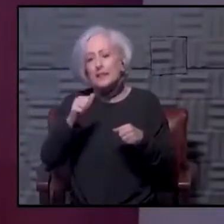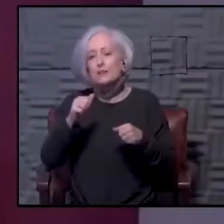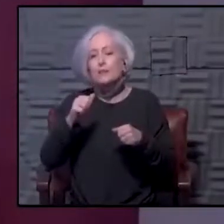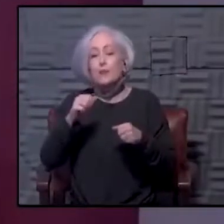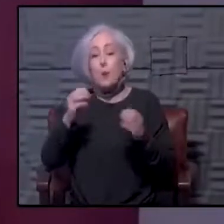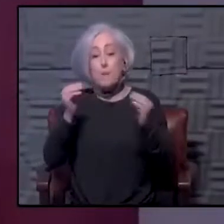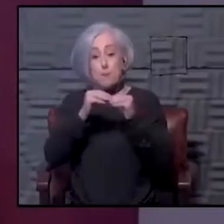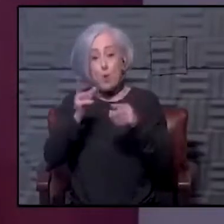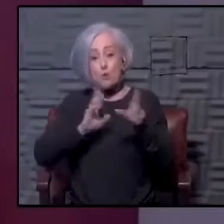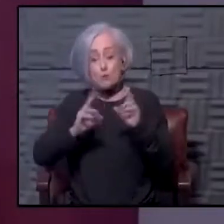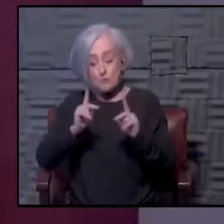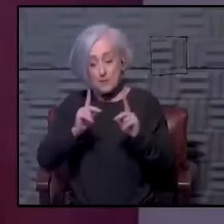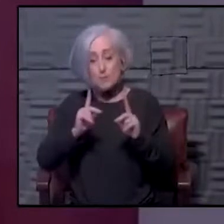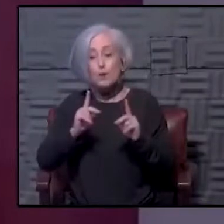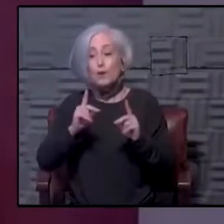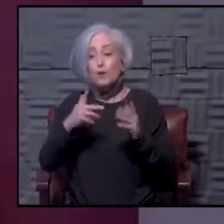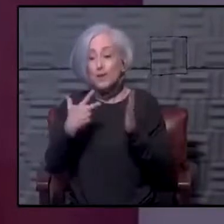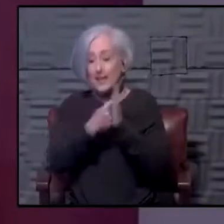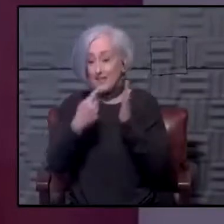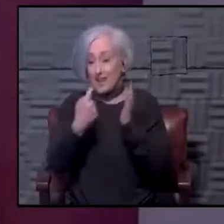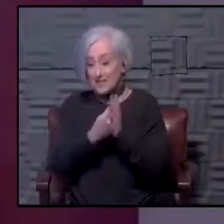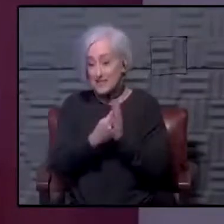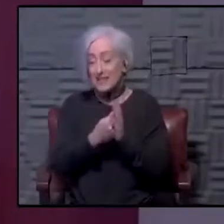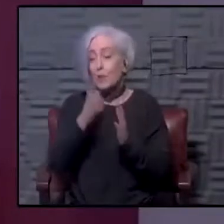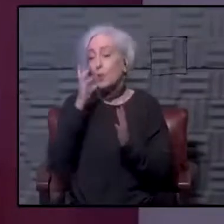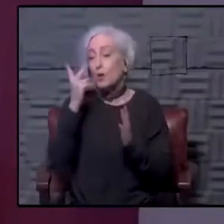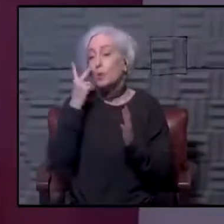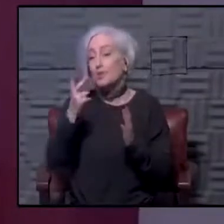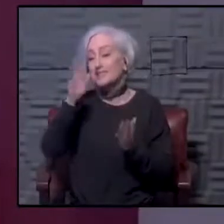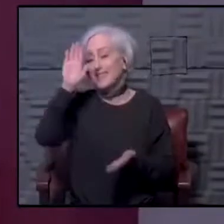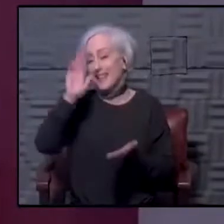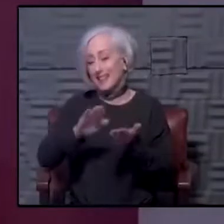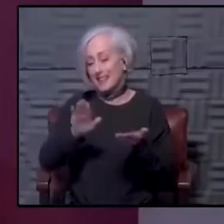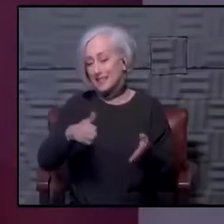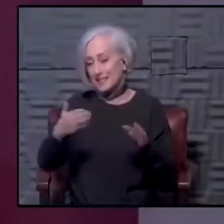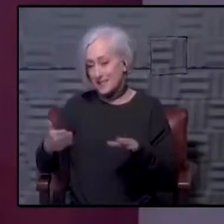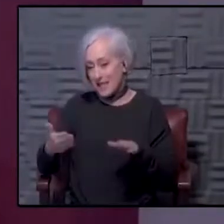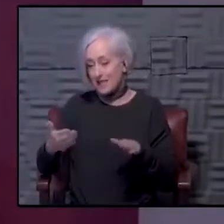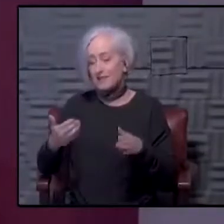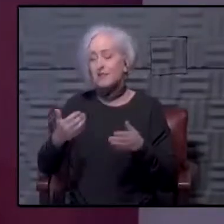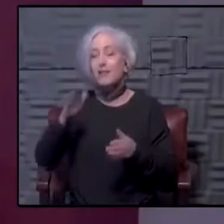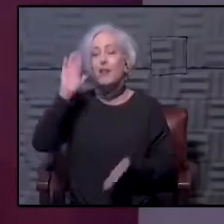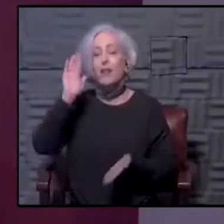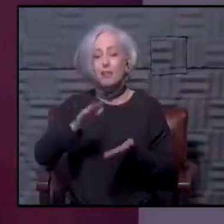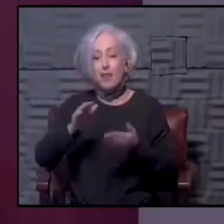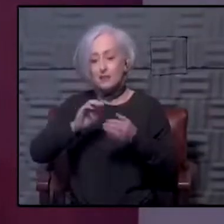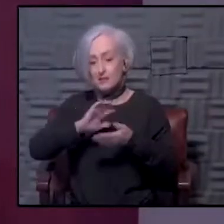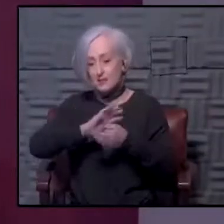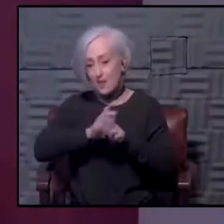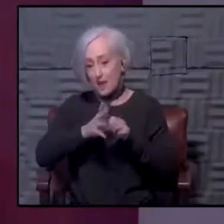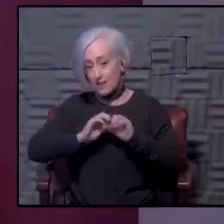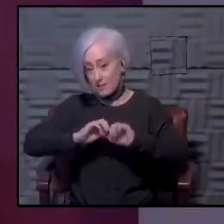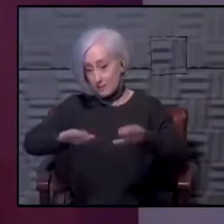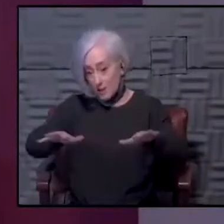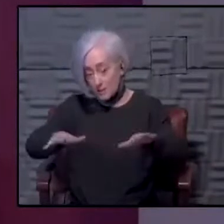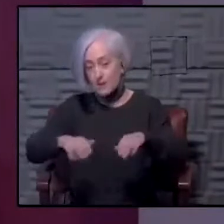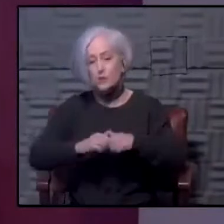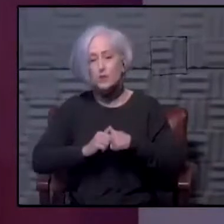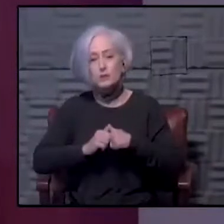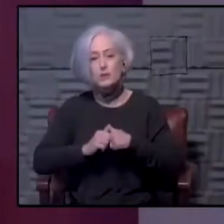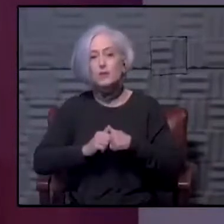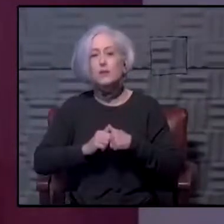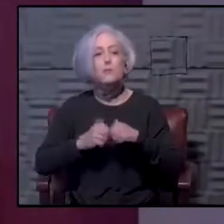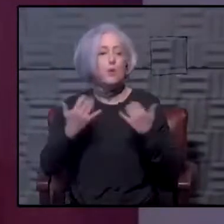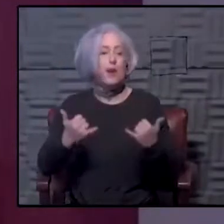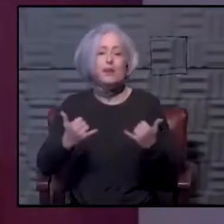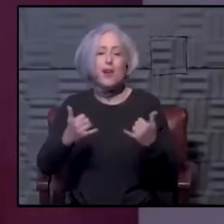severe reactions to COVID. We should see less deaths associated with it. It really doesn't mean at this point in time that we can change